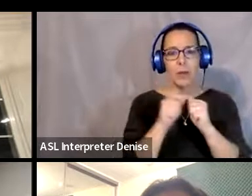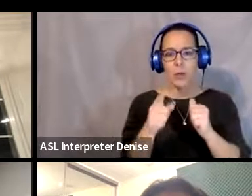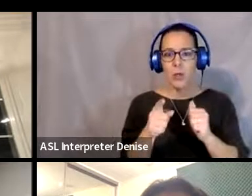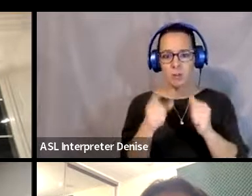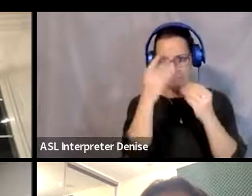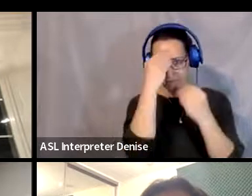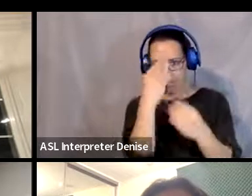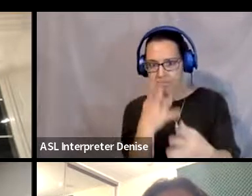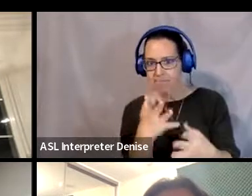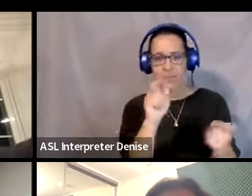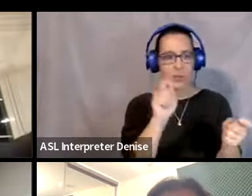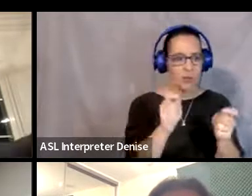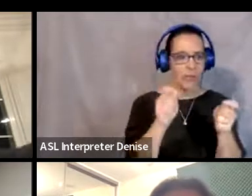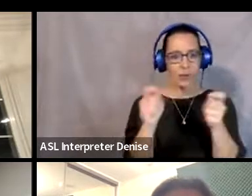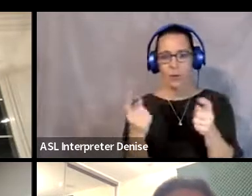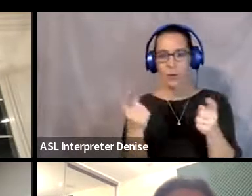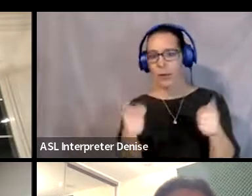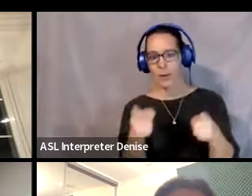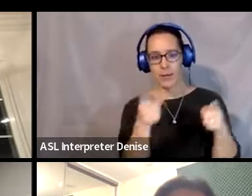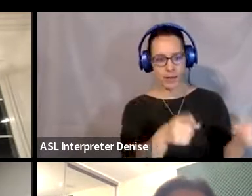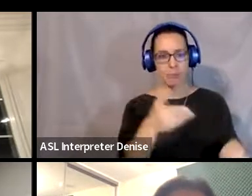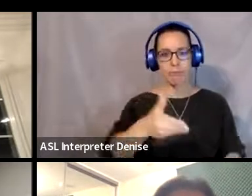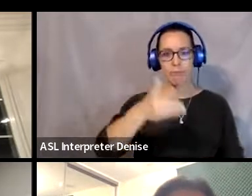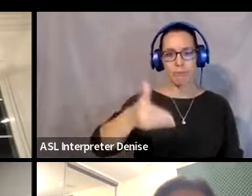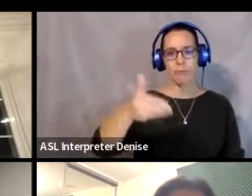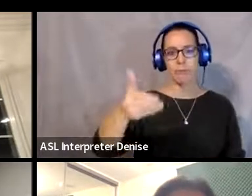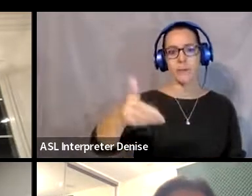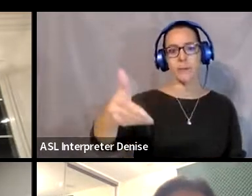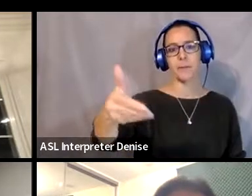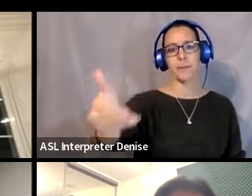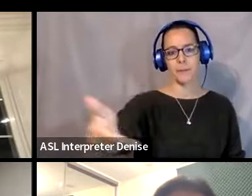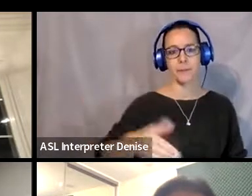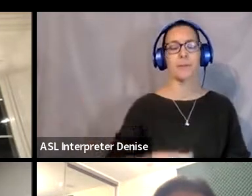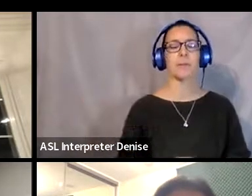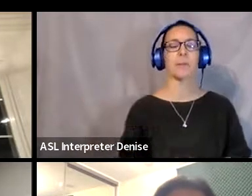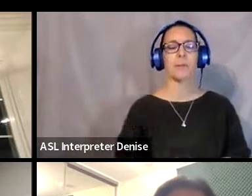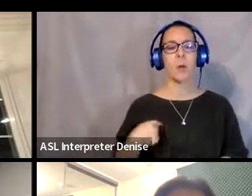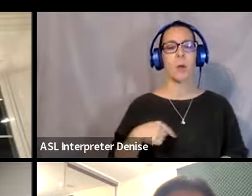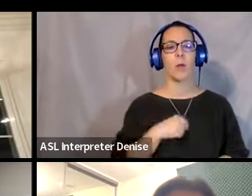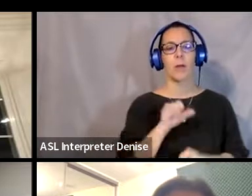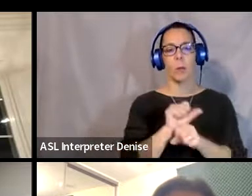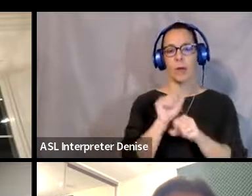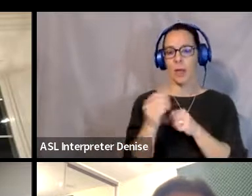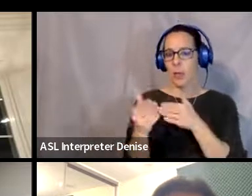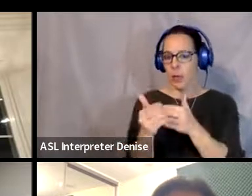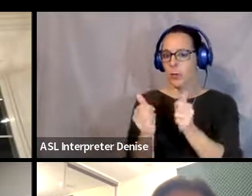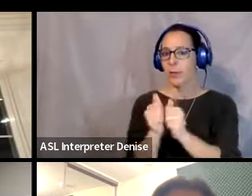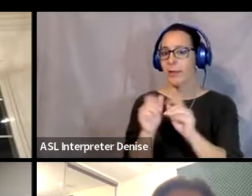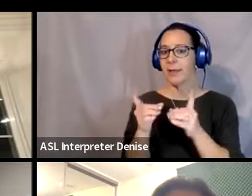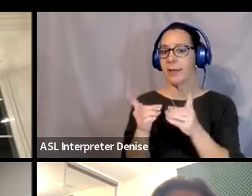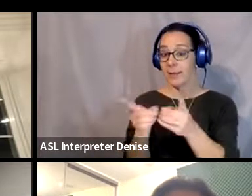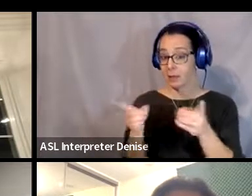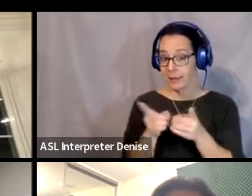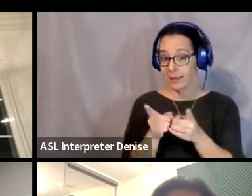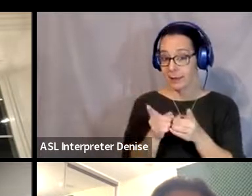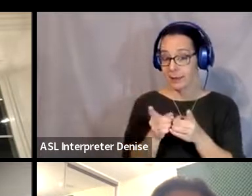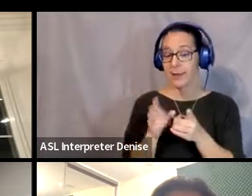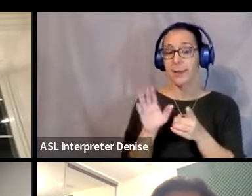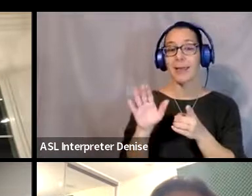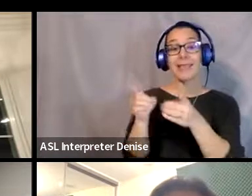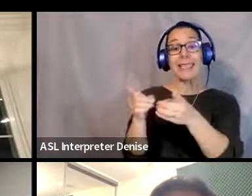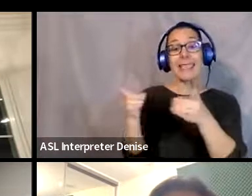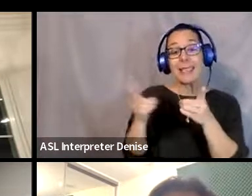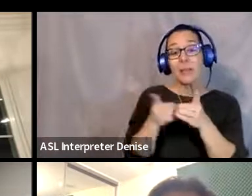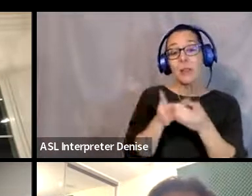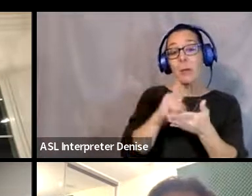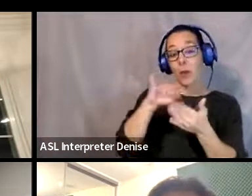any changes that you will see. We've been working very closely with the district. This is a district project. It is their monies